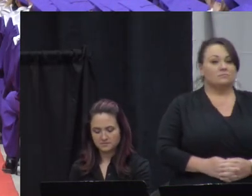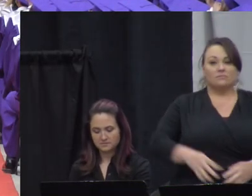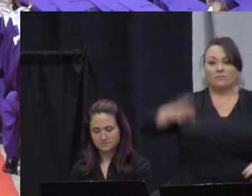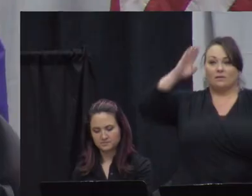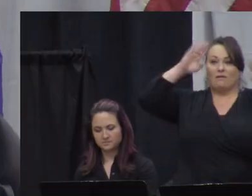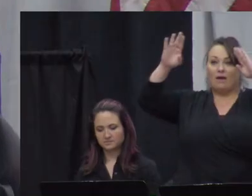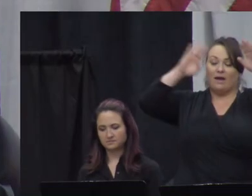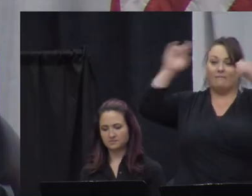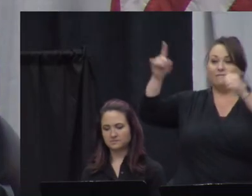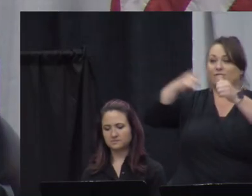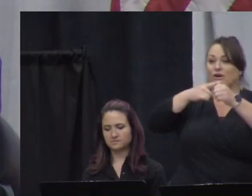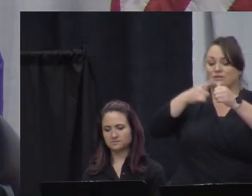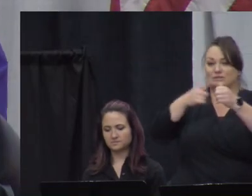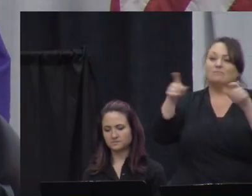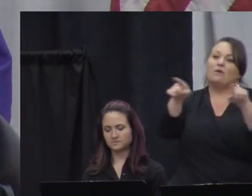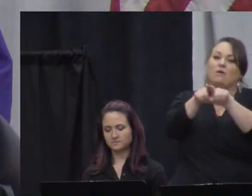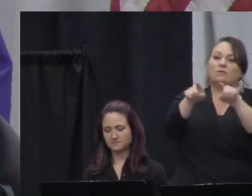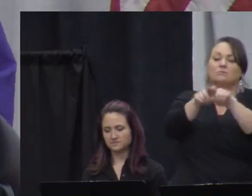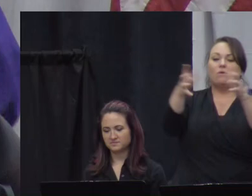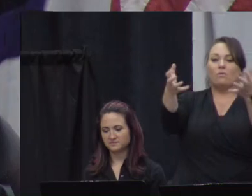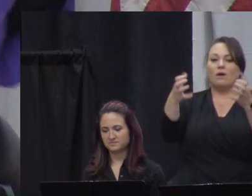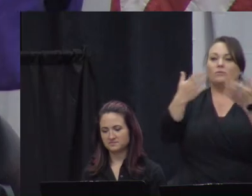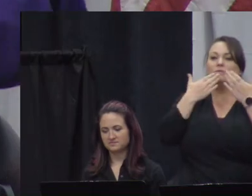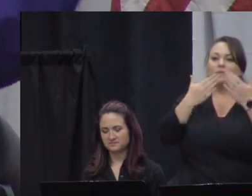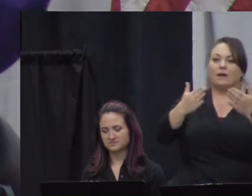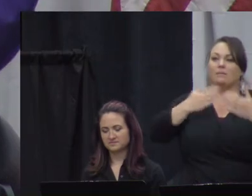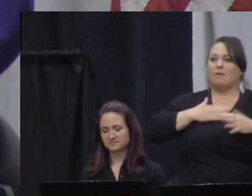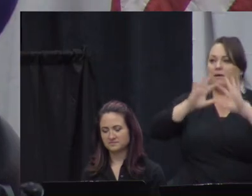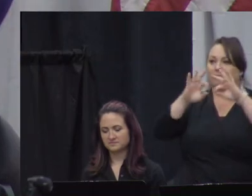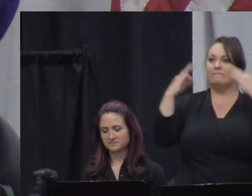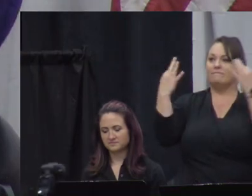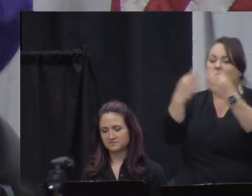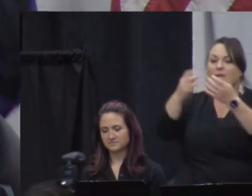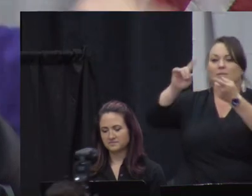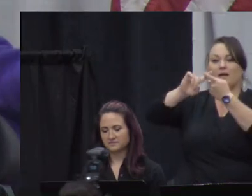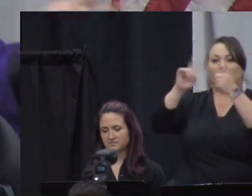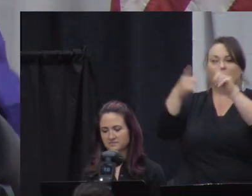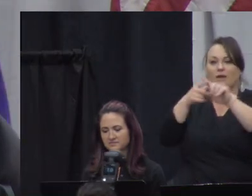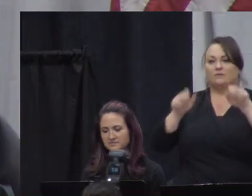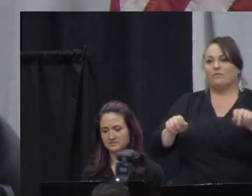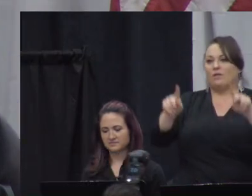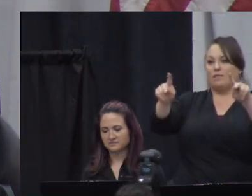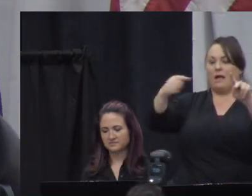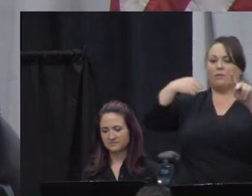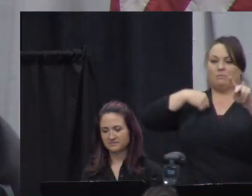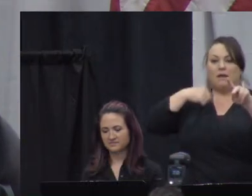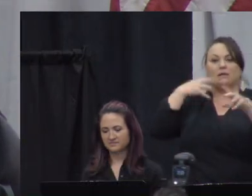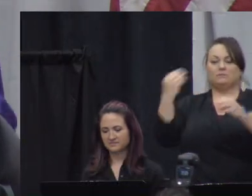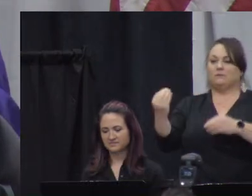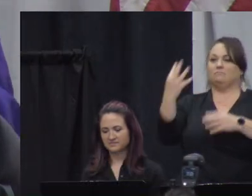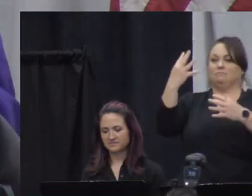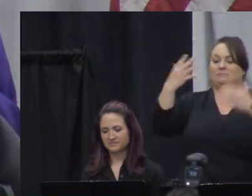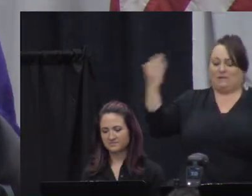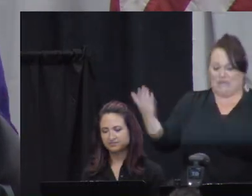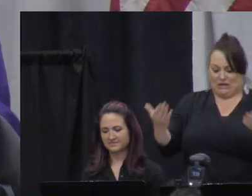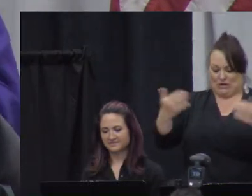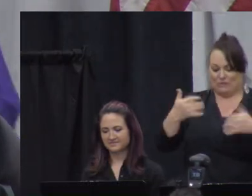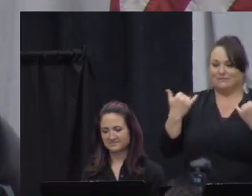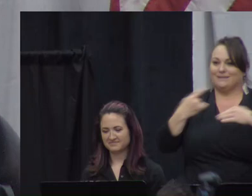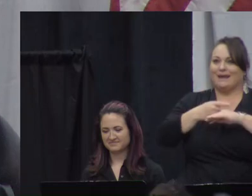Hi, first of all, I just also like to thank my family and friends for allowing me to be in the spot that I am today. Okay, here we